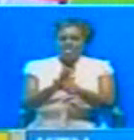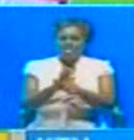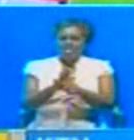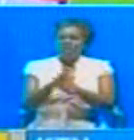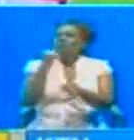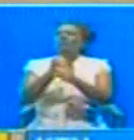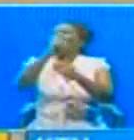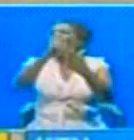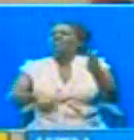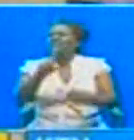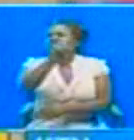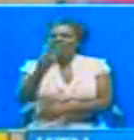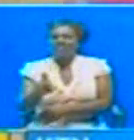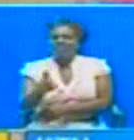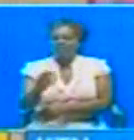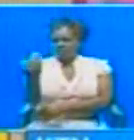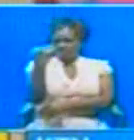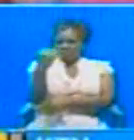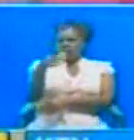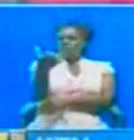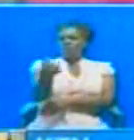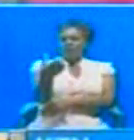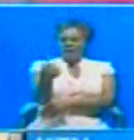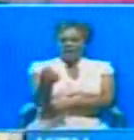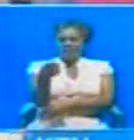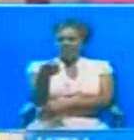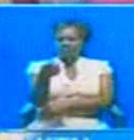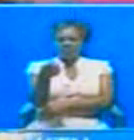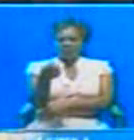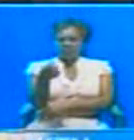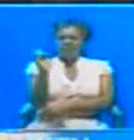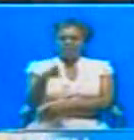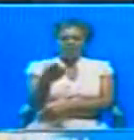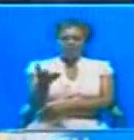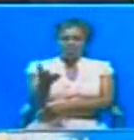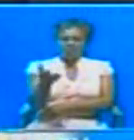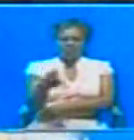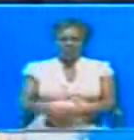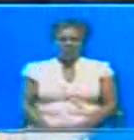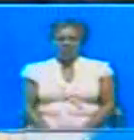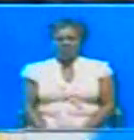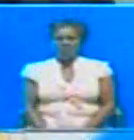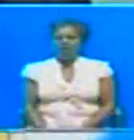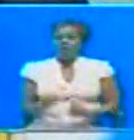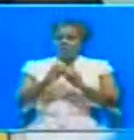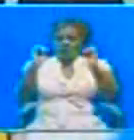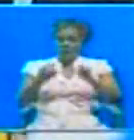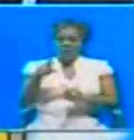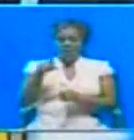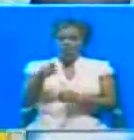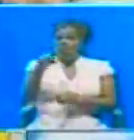wameacha wakifanya nini kujiuliza mbona ukalia cha timbo la chaka. God, you're so tall. Oh my gosh. Yeah, I